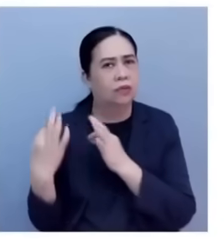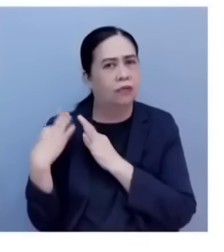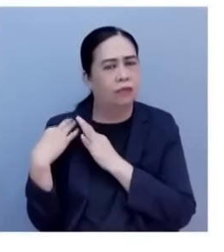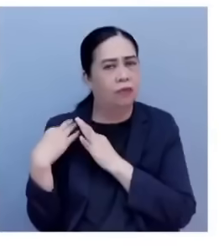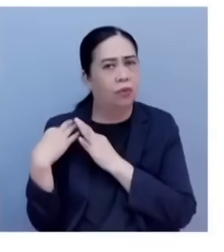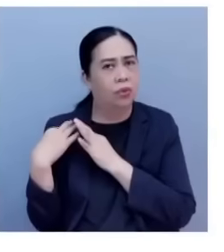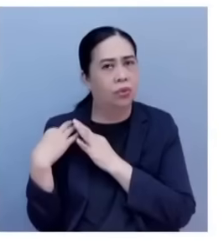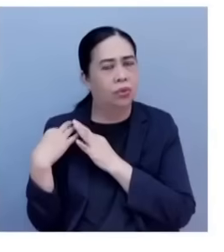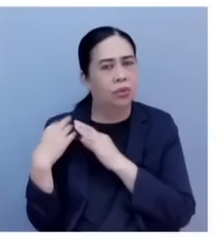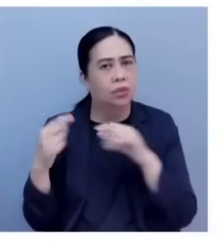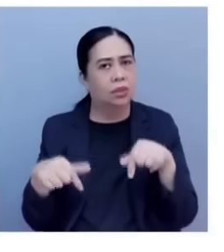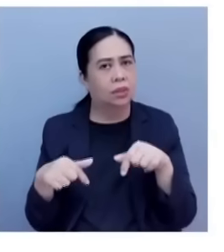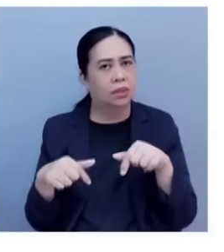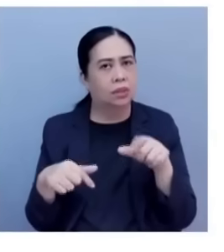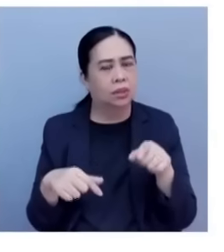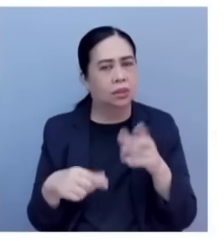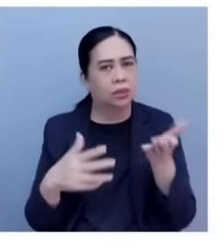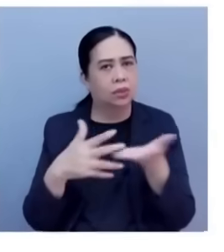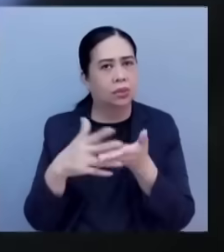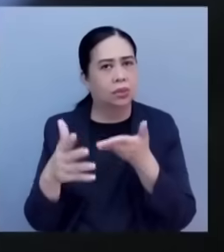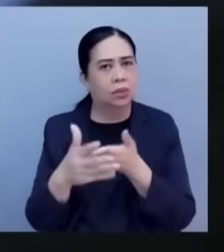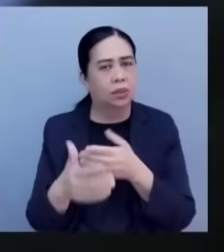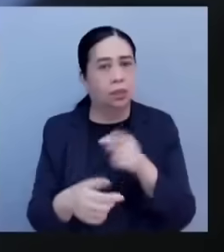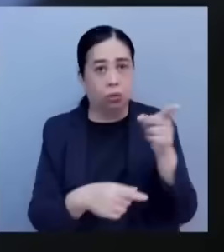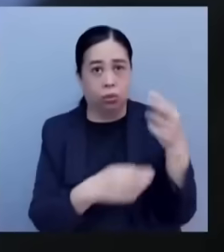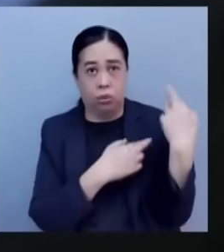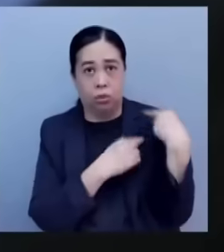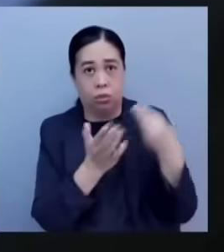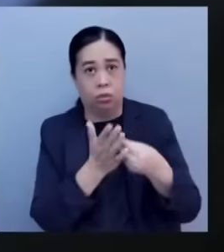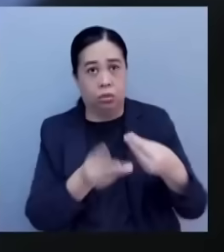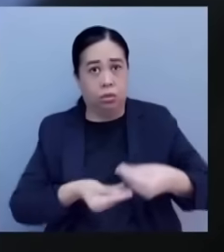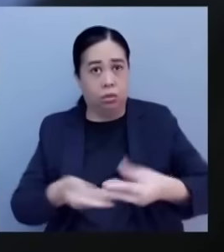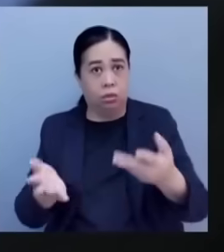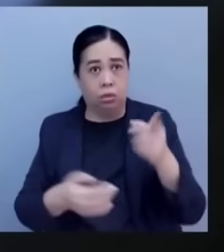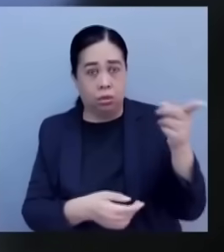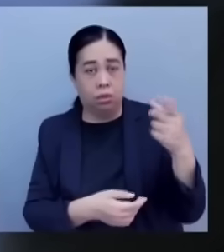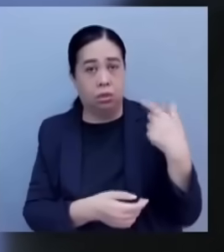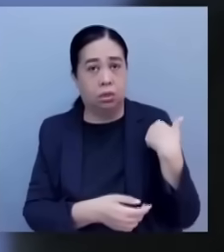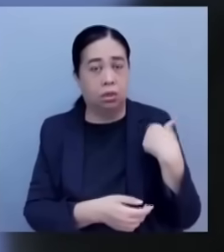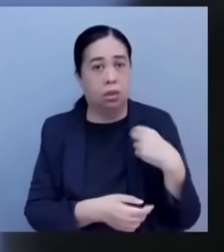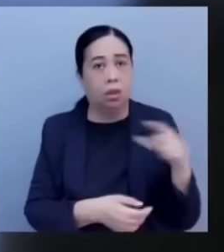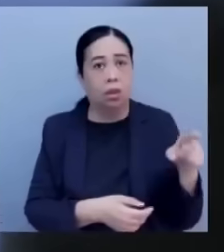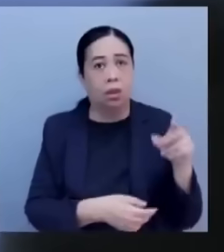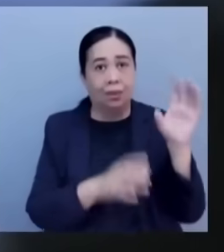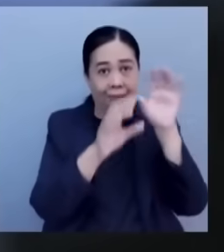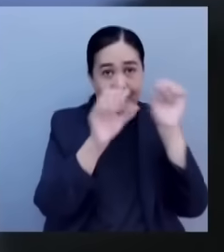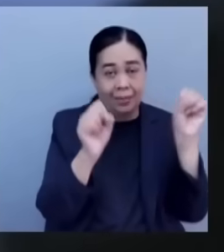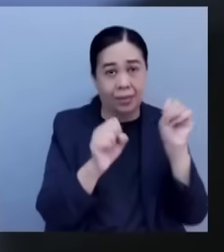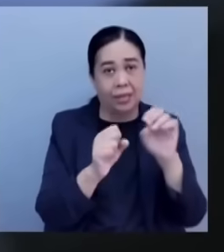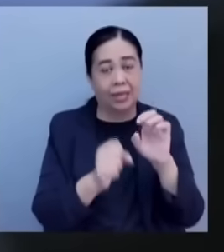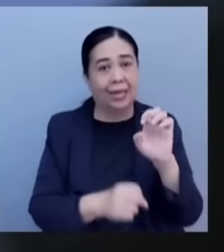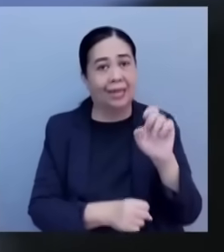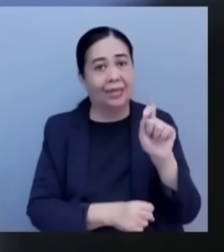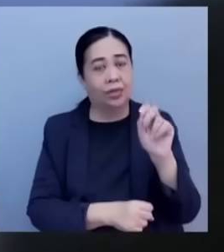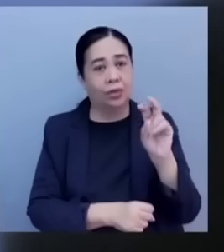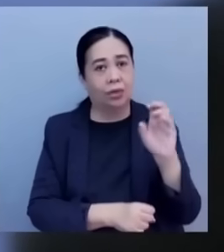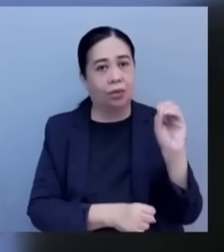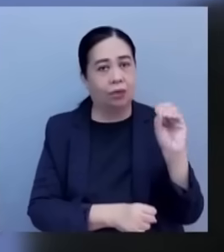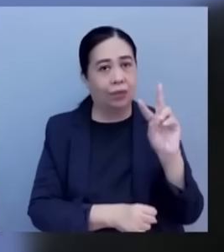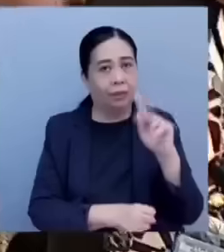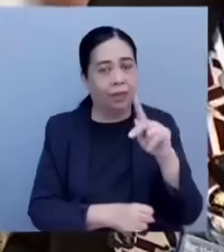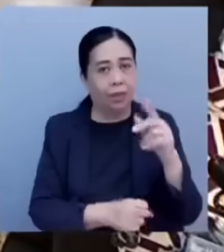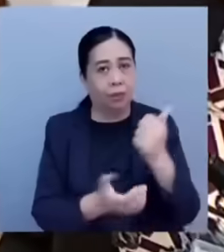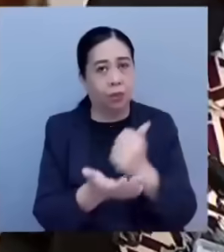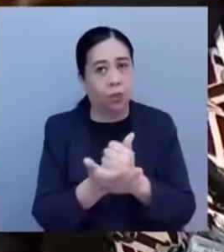whole issue? Well, they're the ones who released the fund, ultimately. If the request was made by OVP, the approval